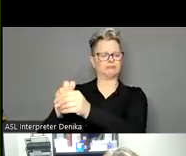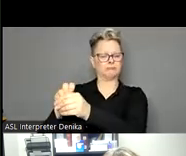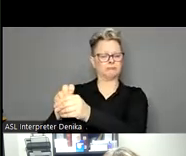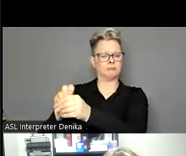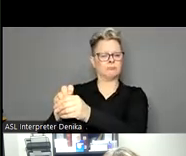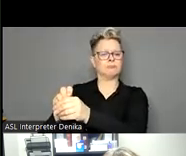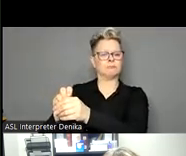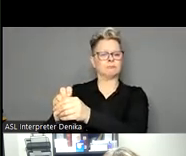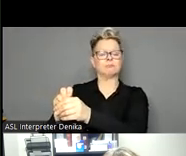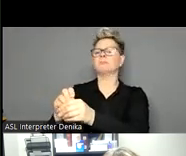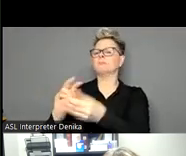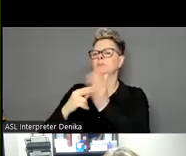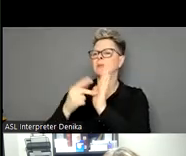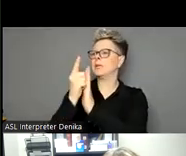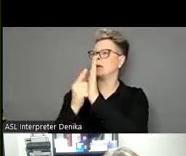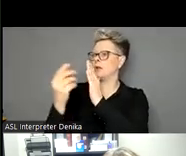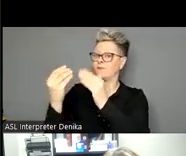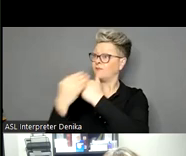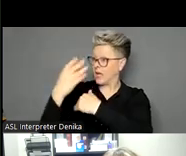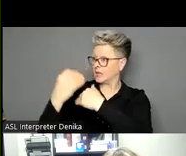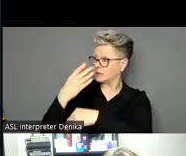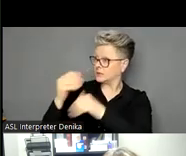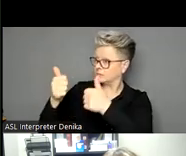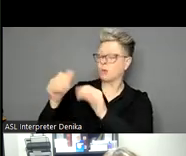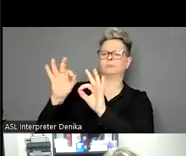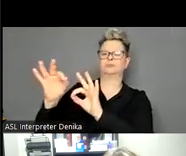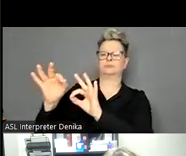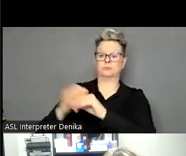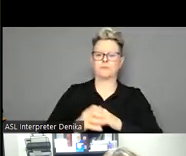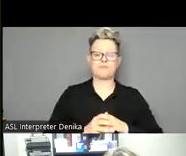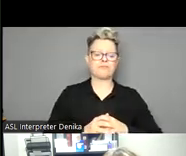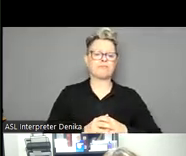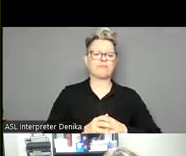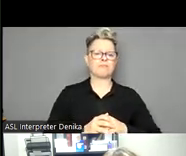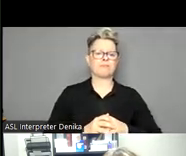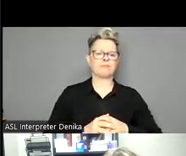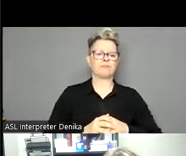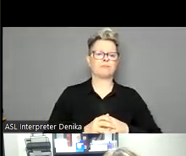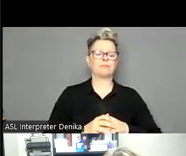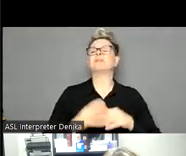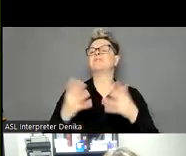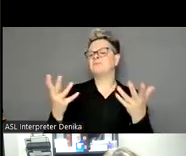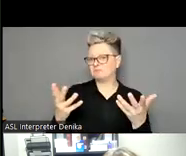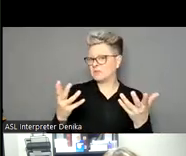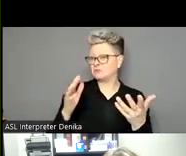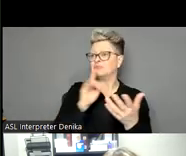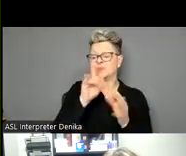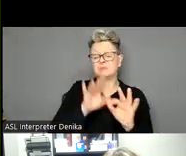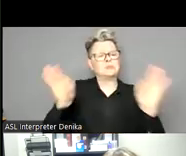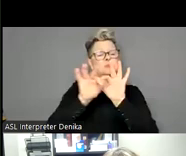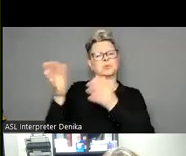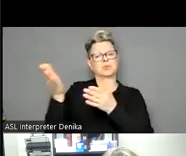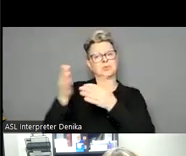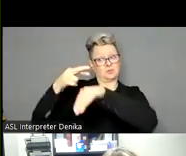some legal advice in that way. You have no obligation to hire them after that, but that's an important service that we provide as well as organizing this referral